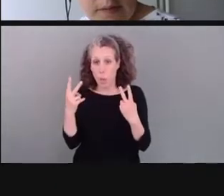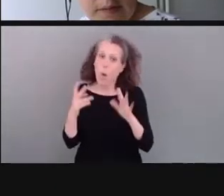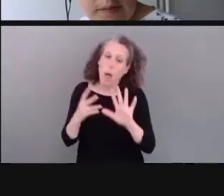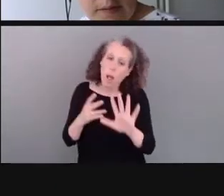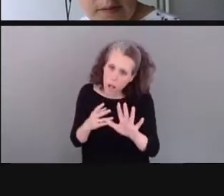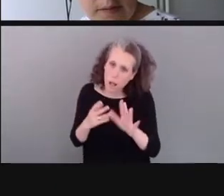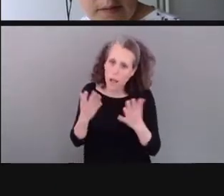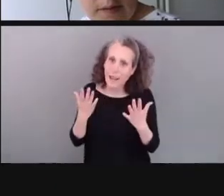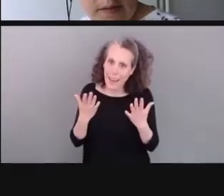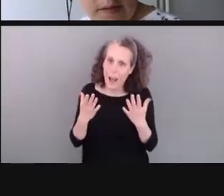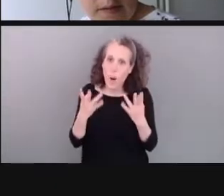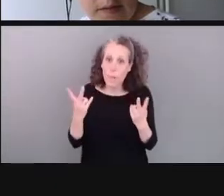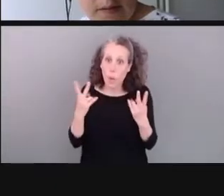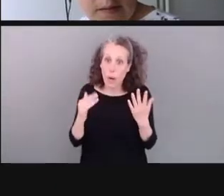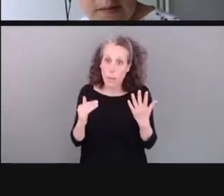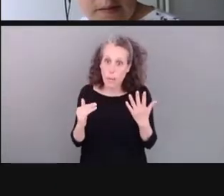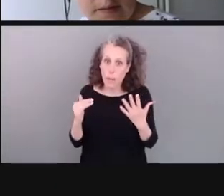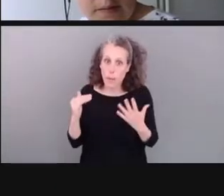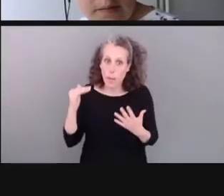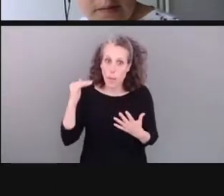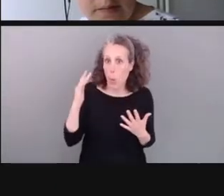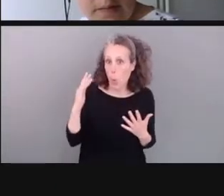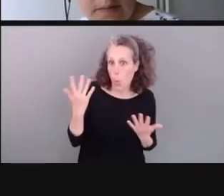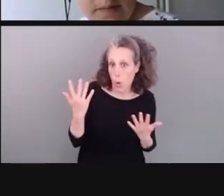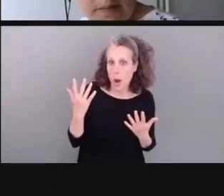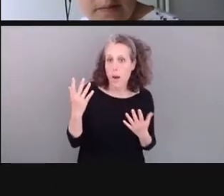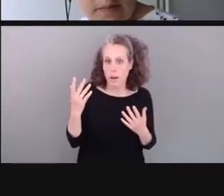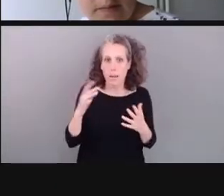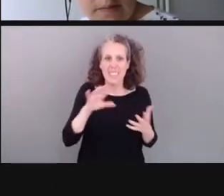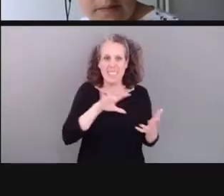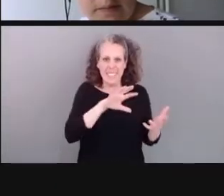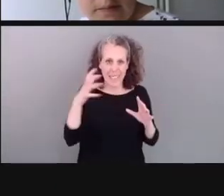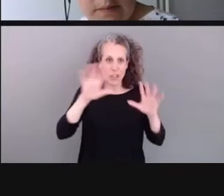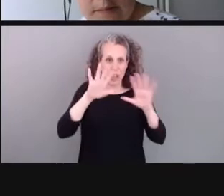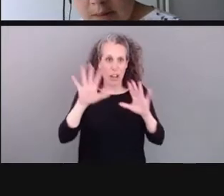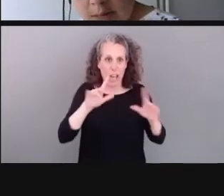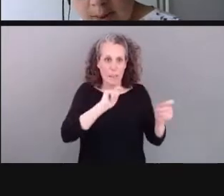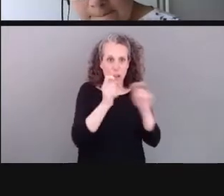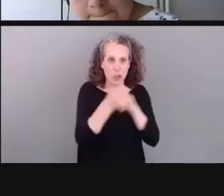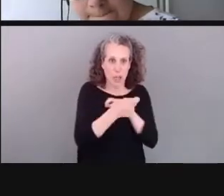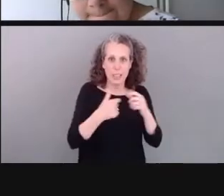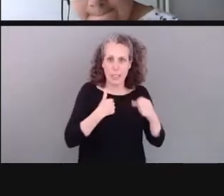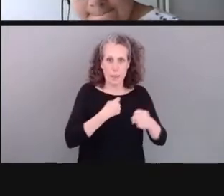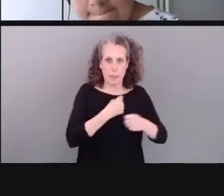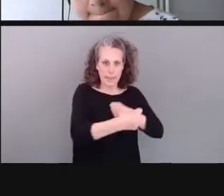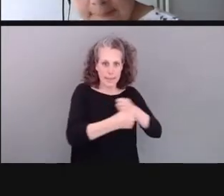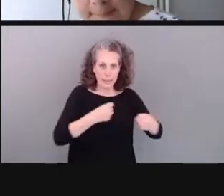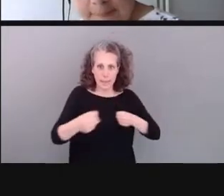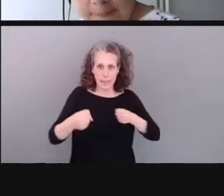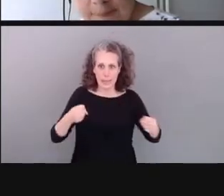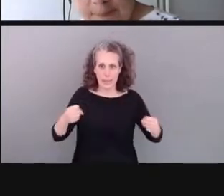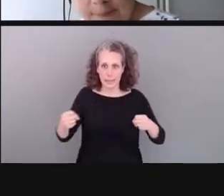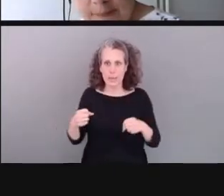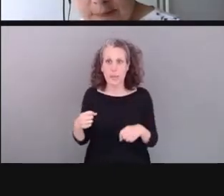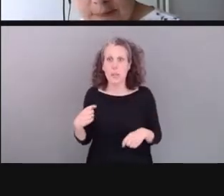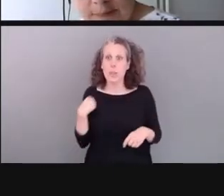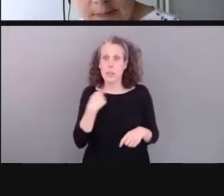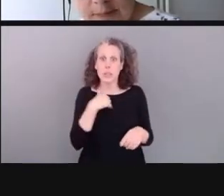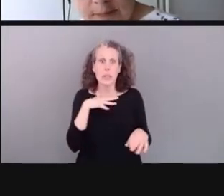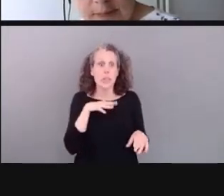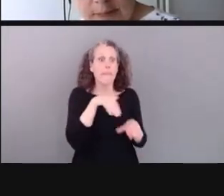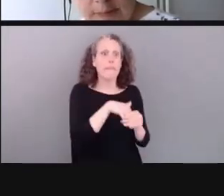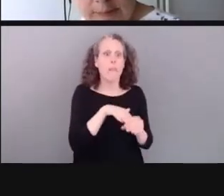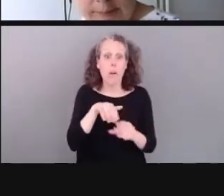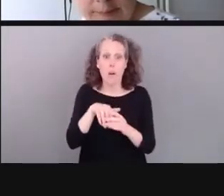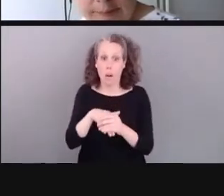increasingly important, is displacement related to disasters and climate change. So our interventions increasingly